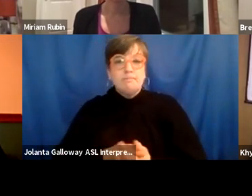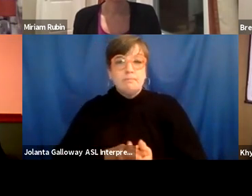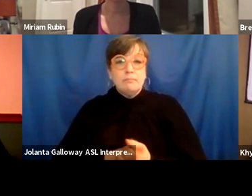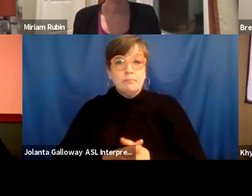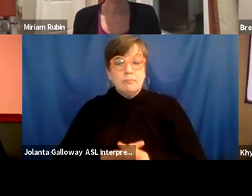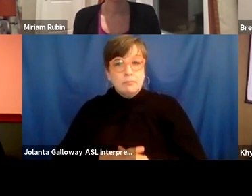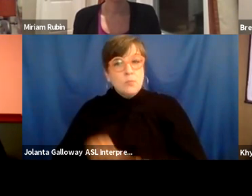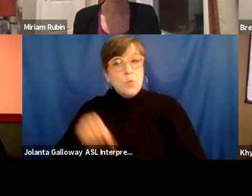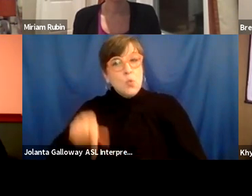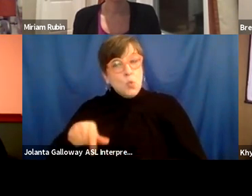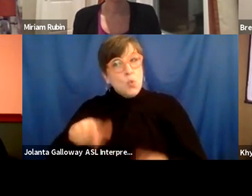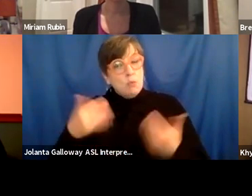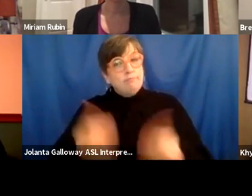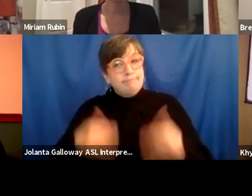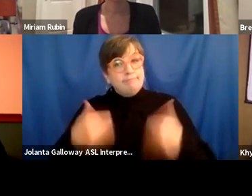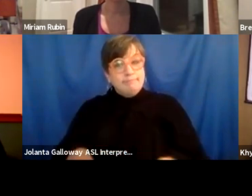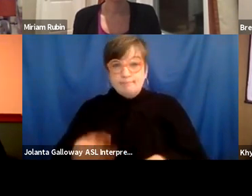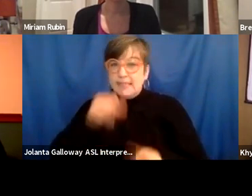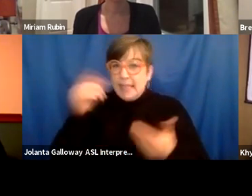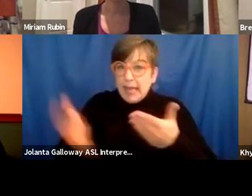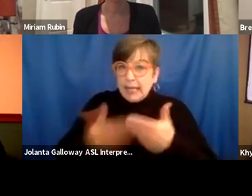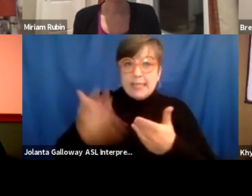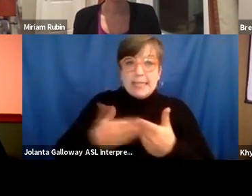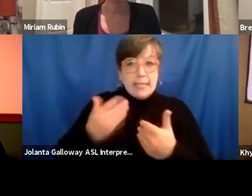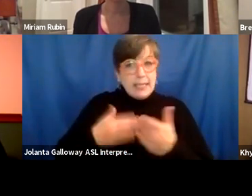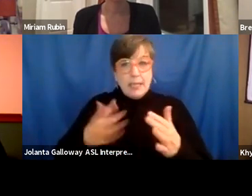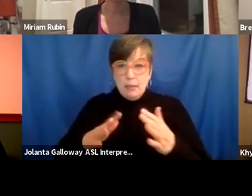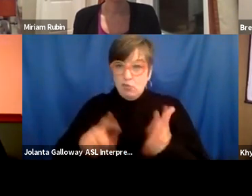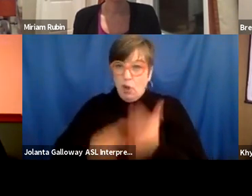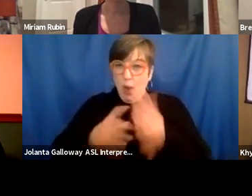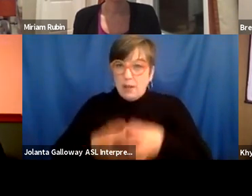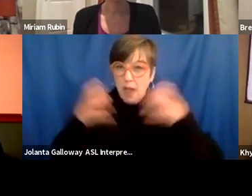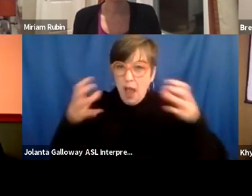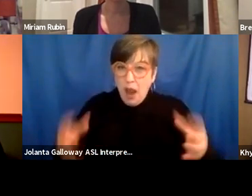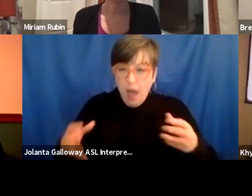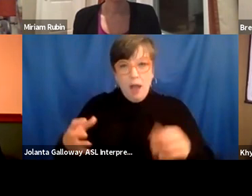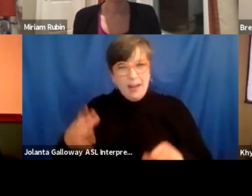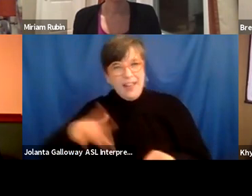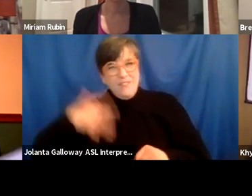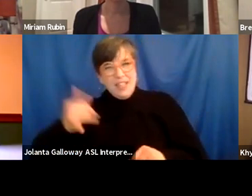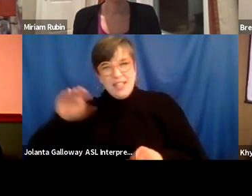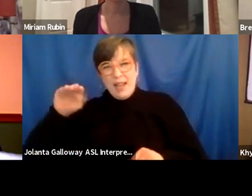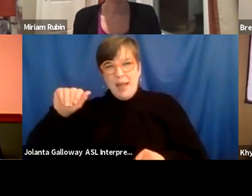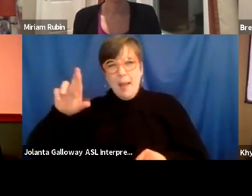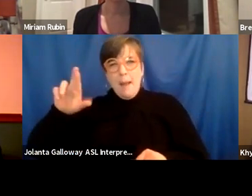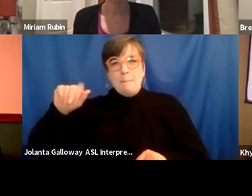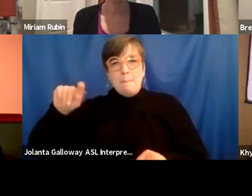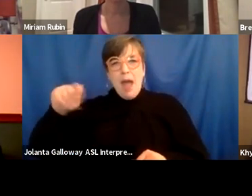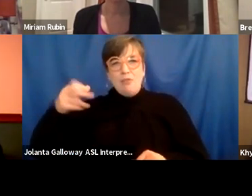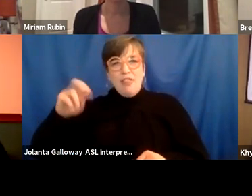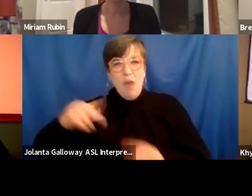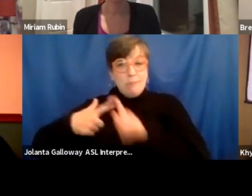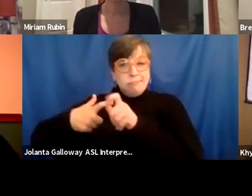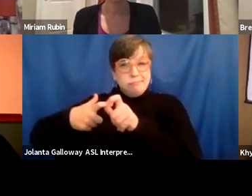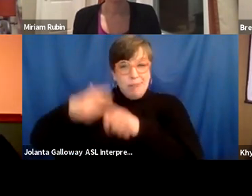marathon to get to a budget process. You're not on Beacon Street, yes, or Boylston Street, yes, unfortunately, but maybe you're at